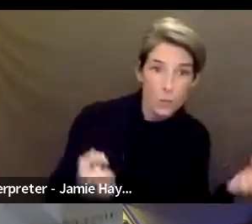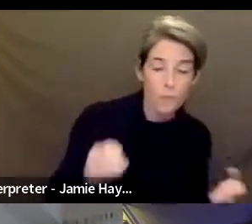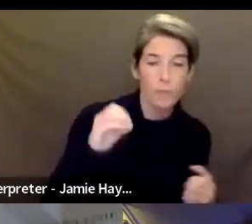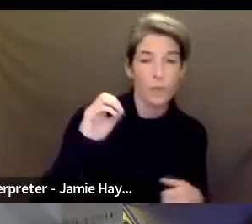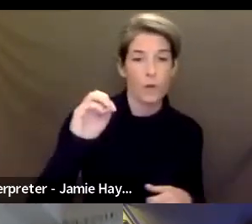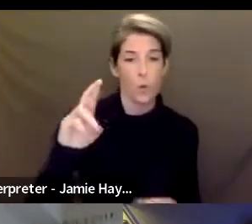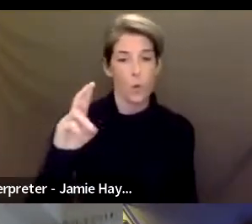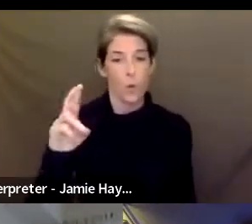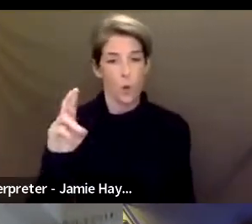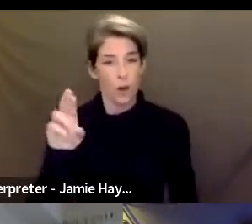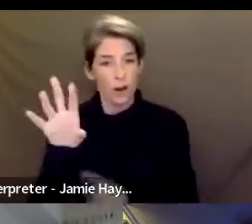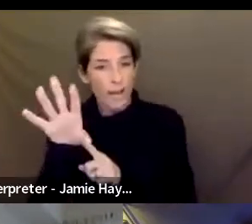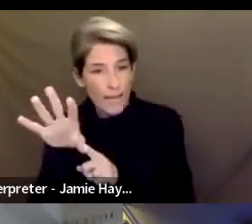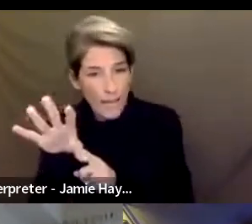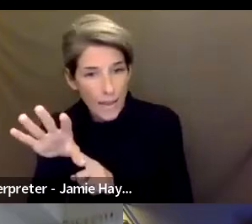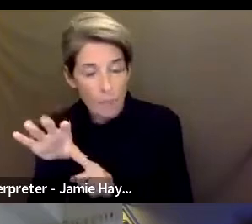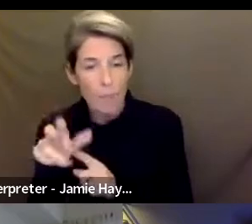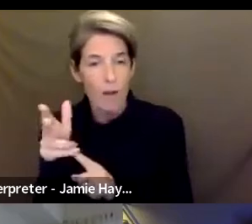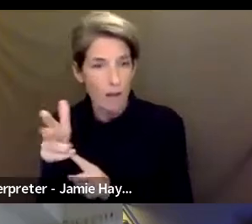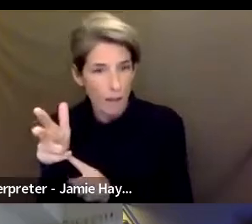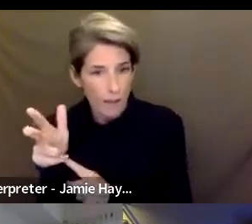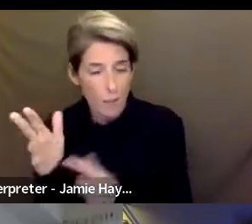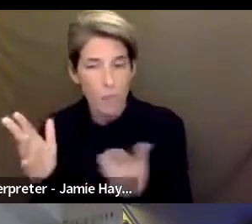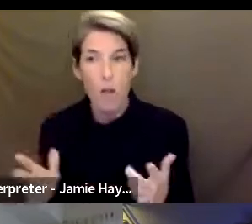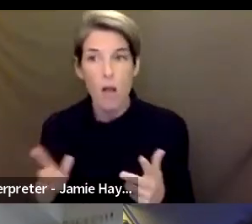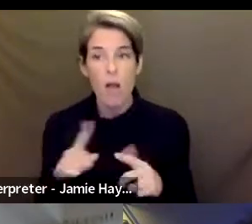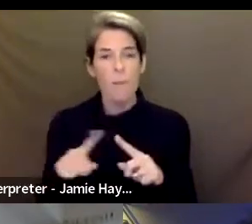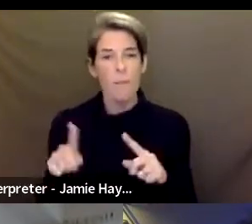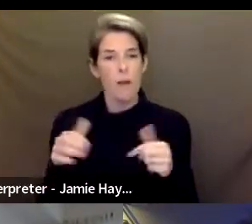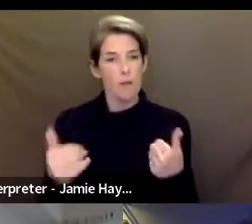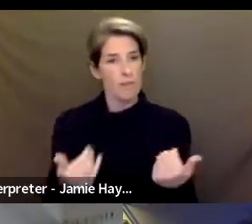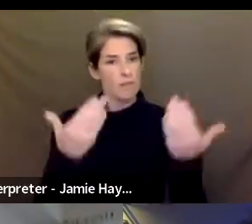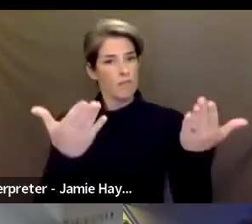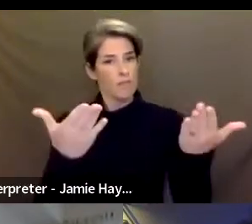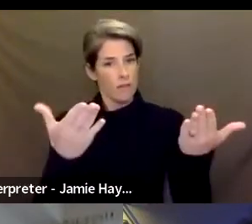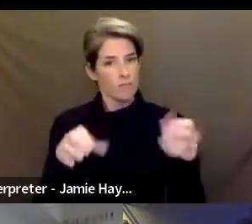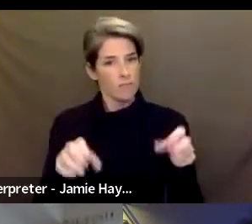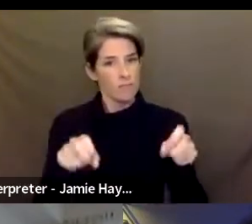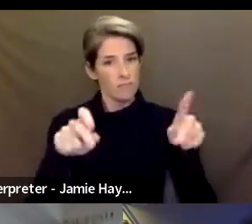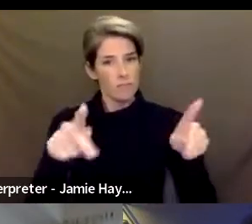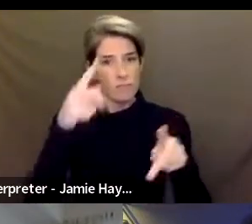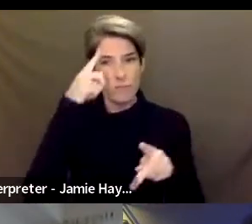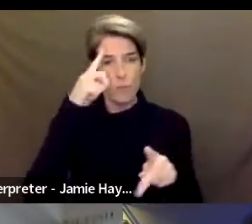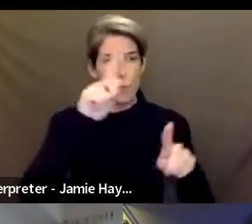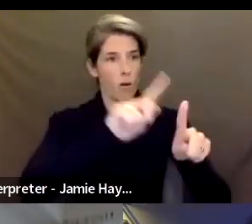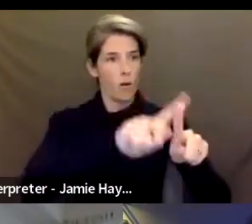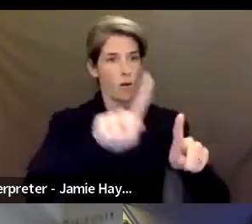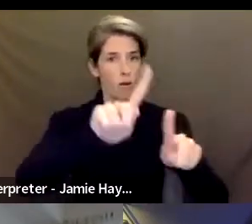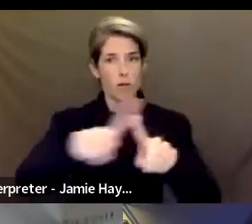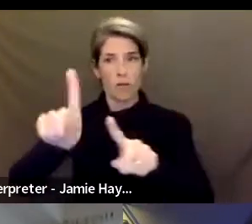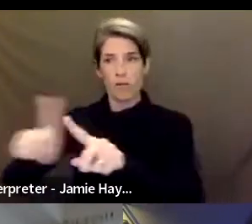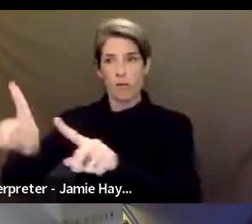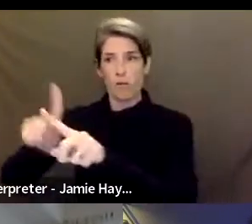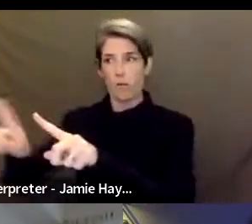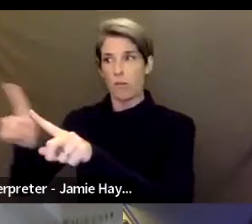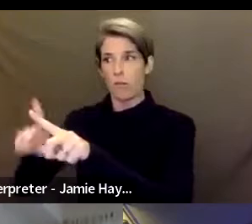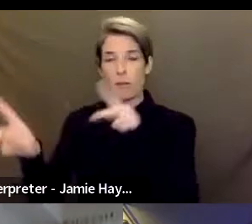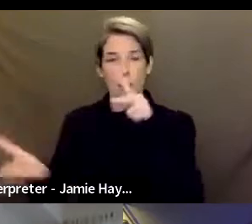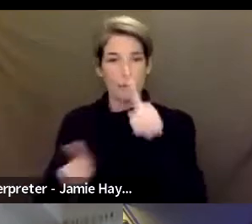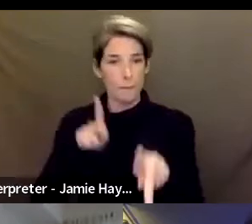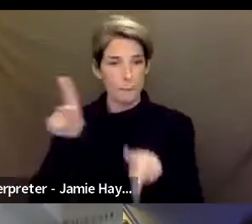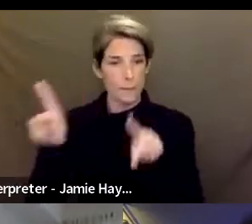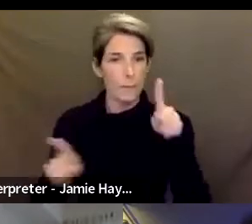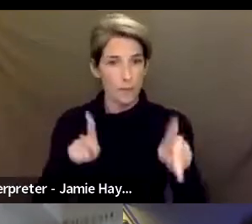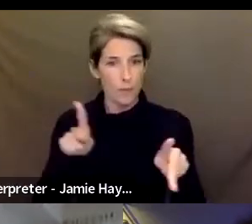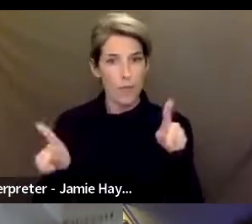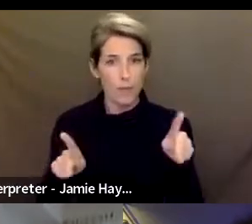it does, in one side, opens the door to see so many